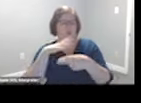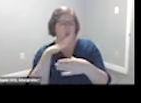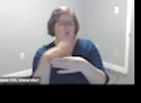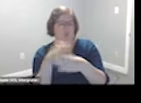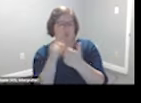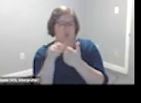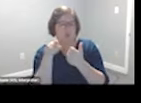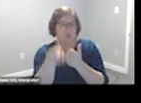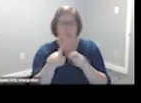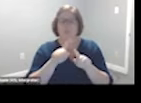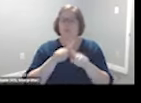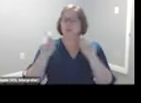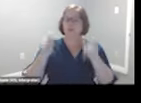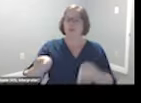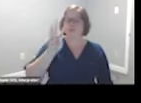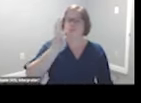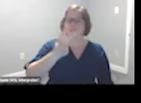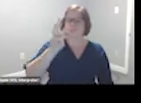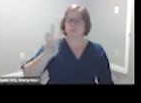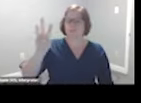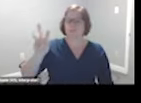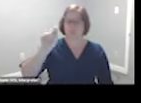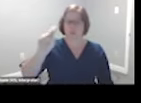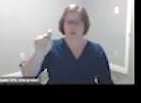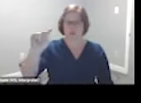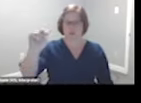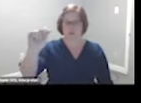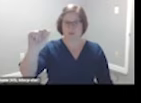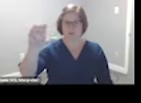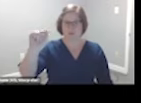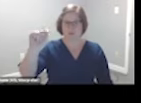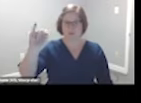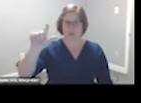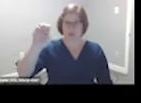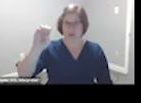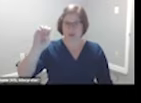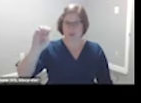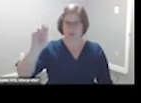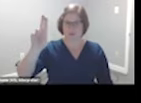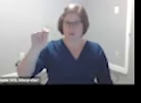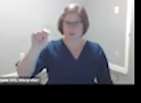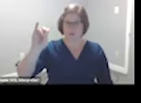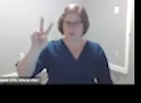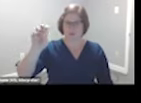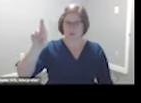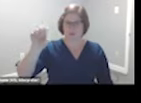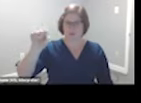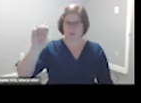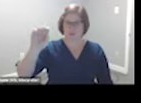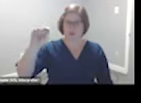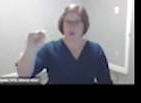www.tactileuniverse.org. That's also where our resources are shared. And you can follow us on Twitter or Facebook by looking for @Tactile